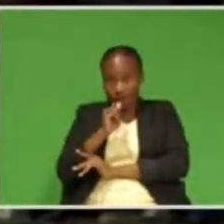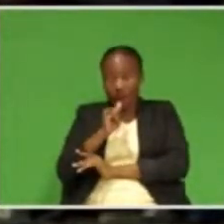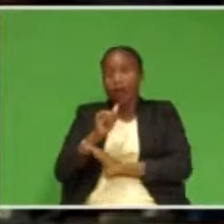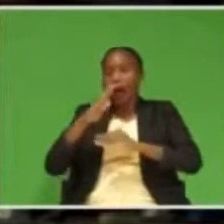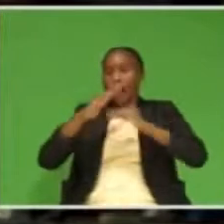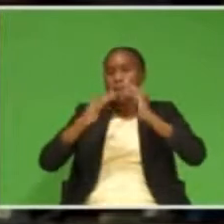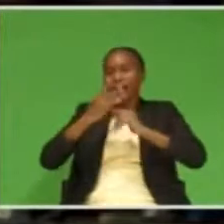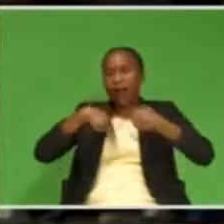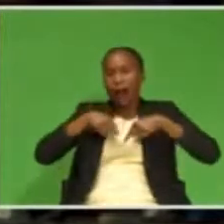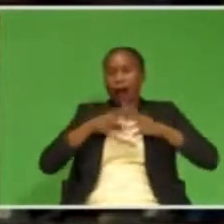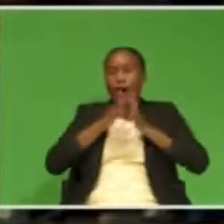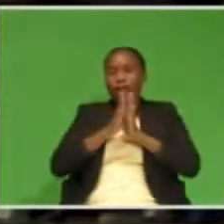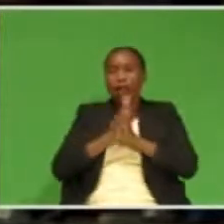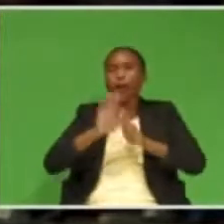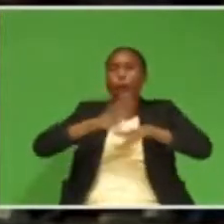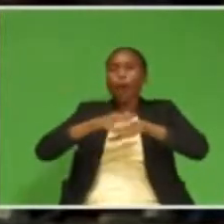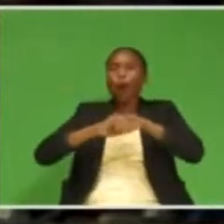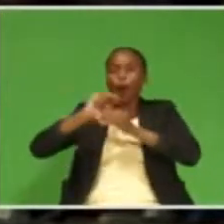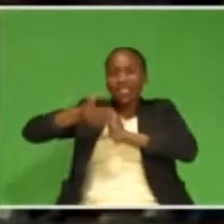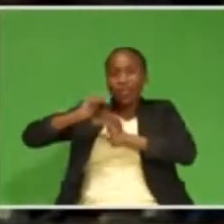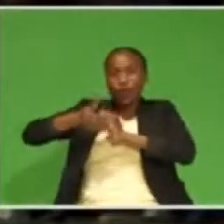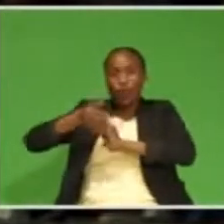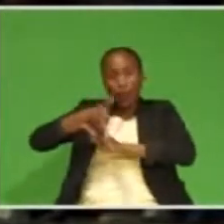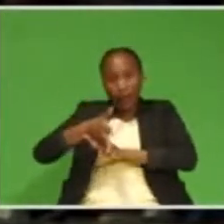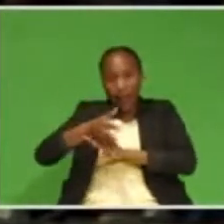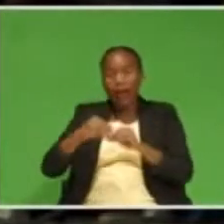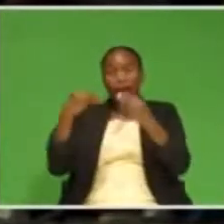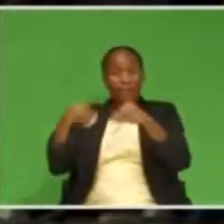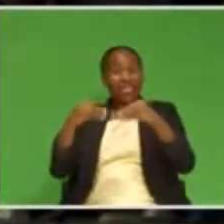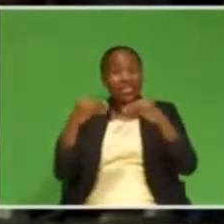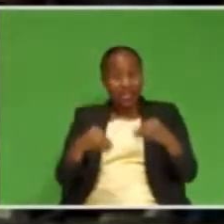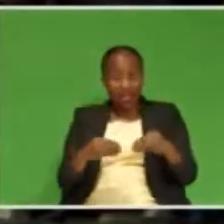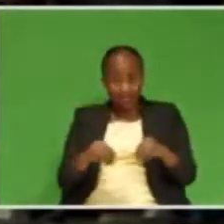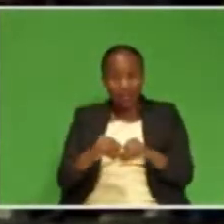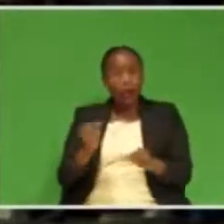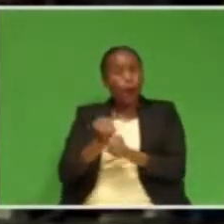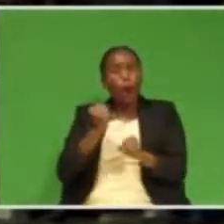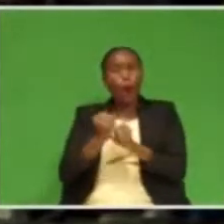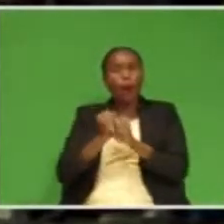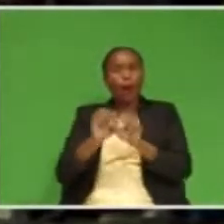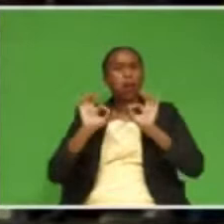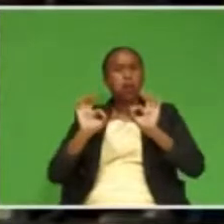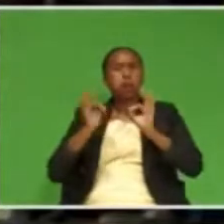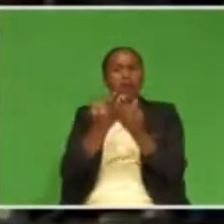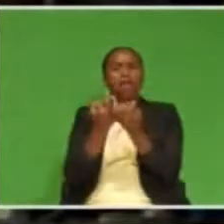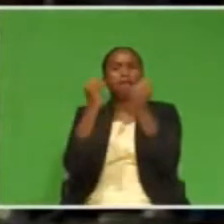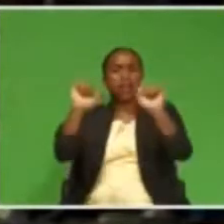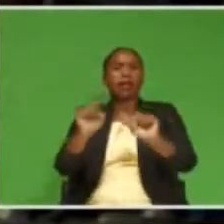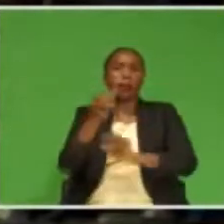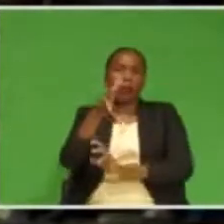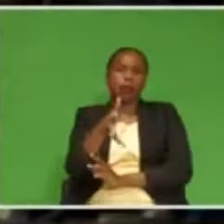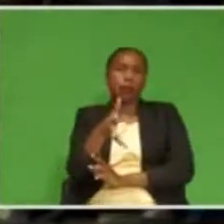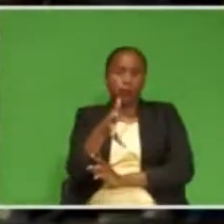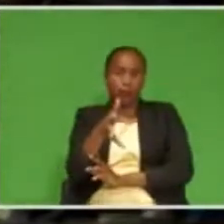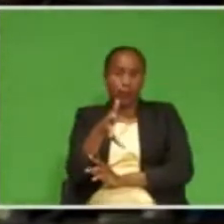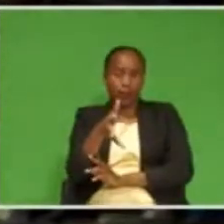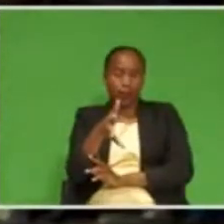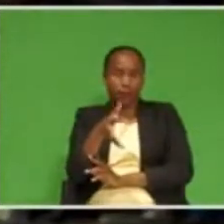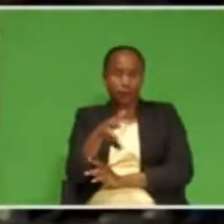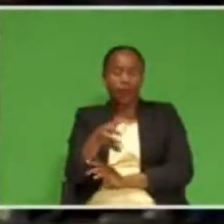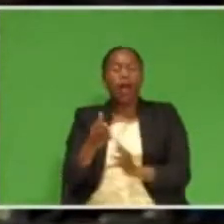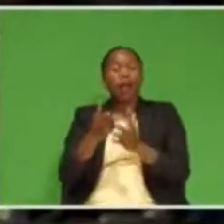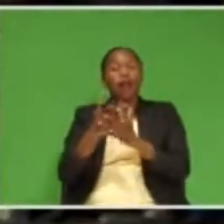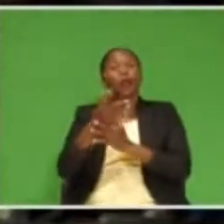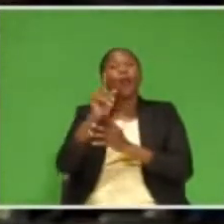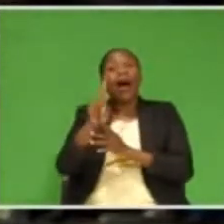more secure and businesses will be able to operate more freely. Through a